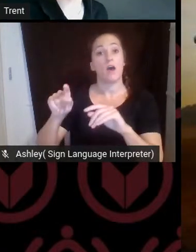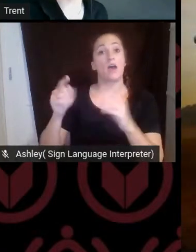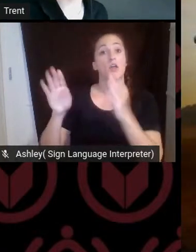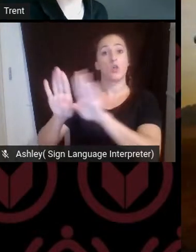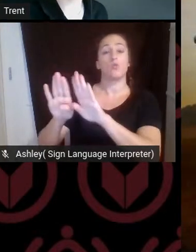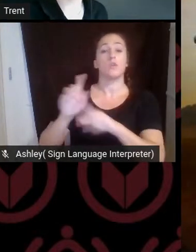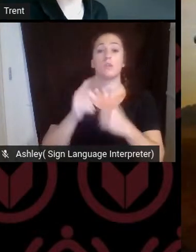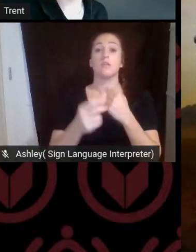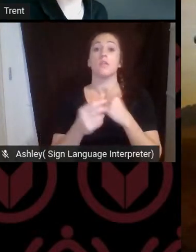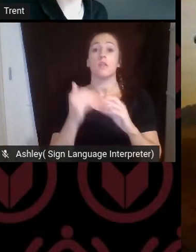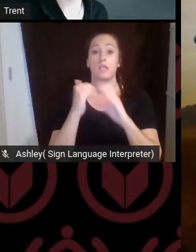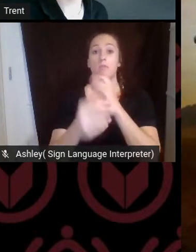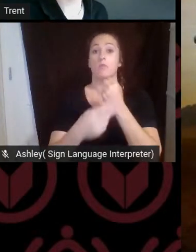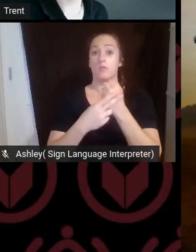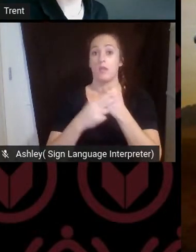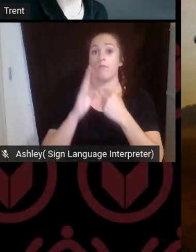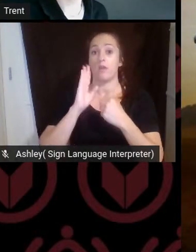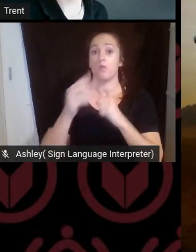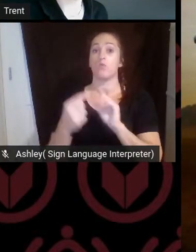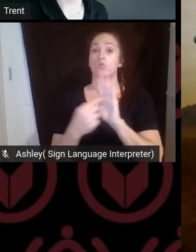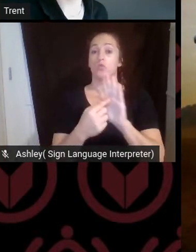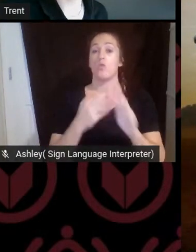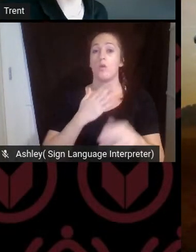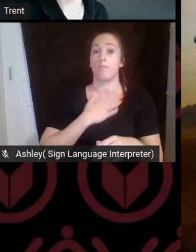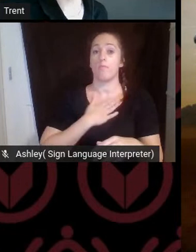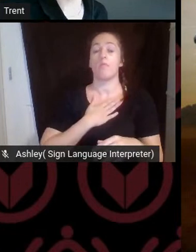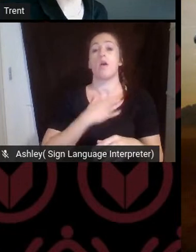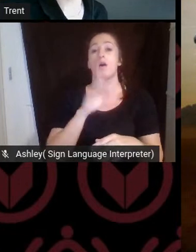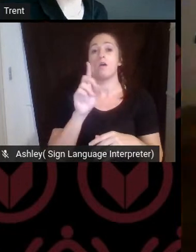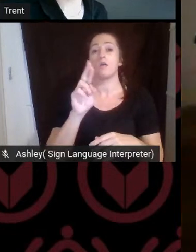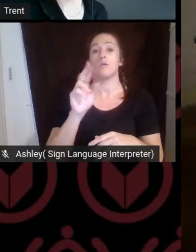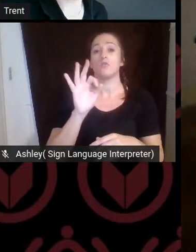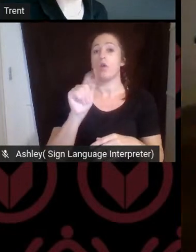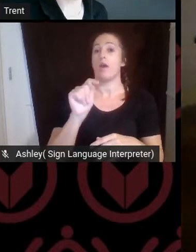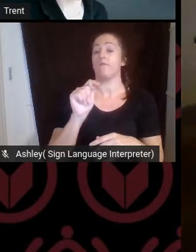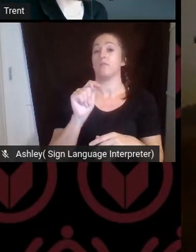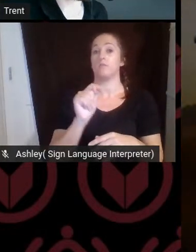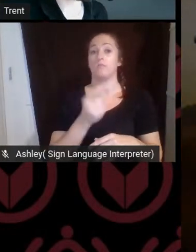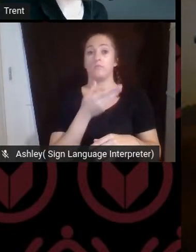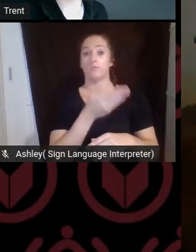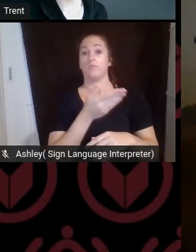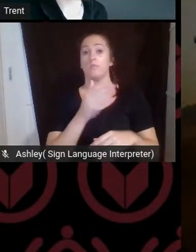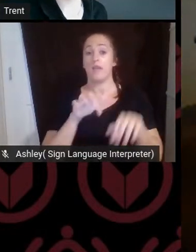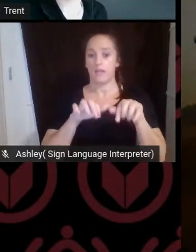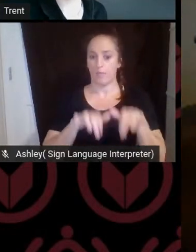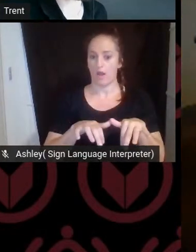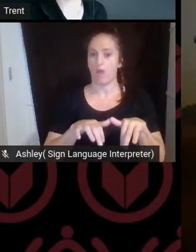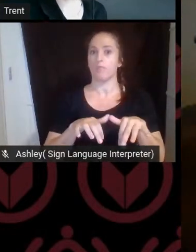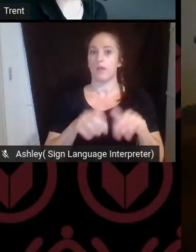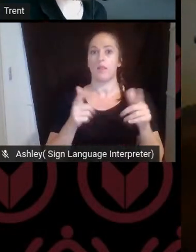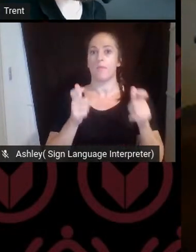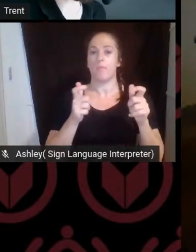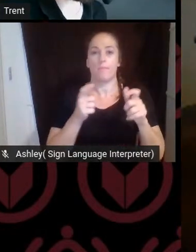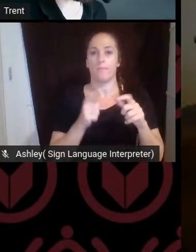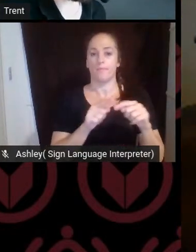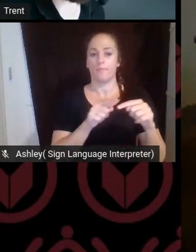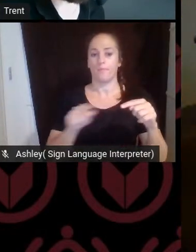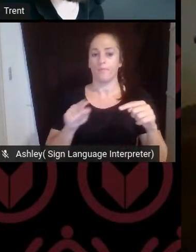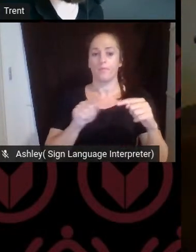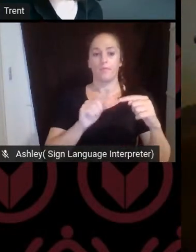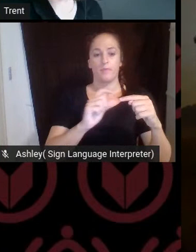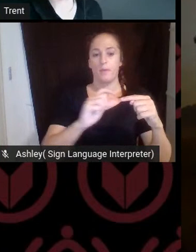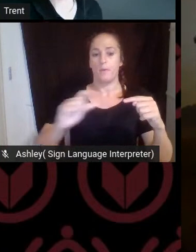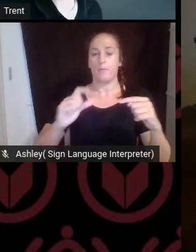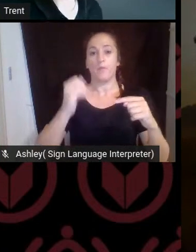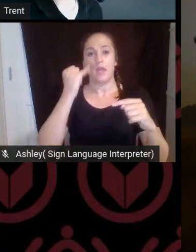it'll actually show up in my drafts. Right? So I've started typing this out, and there it is. So if you accidentally close something, it's